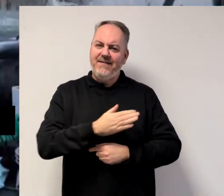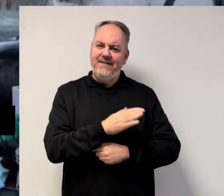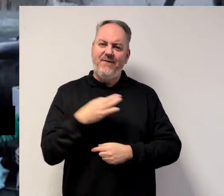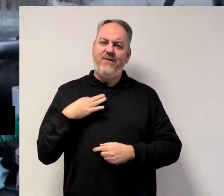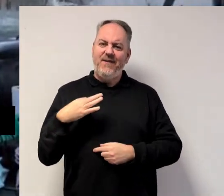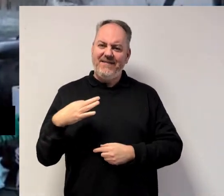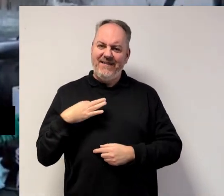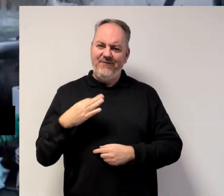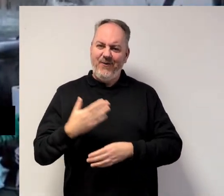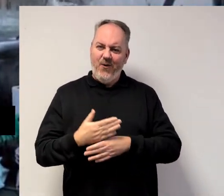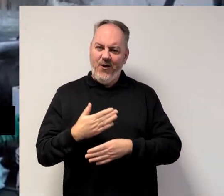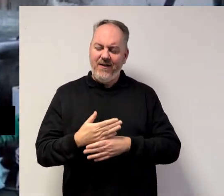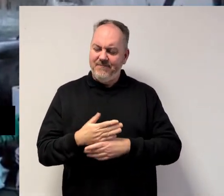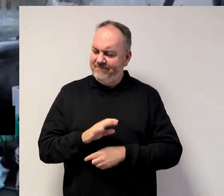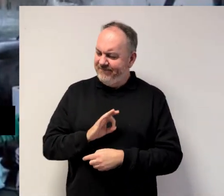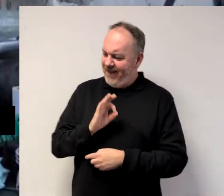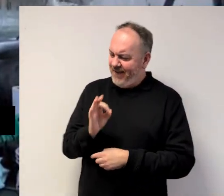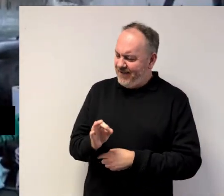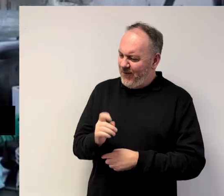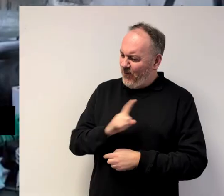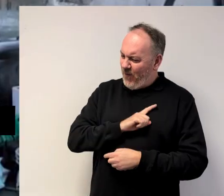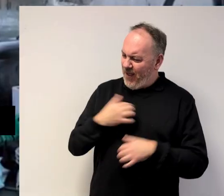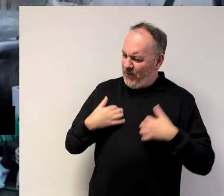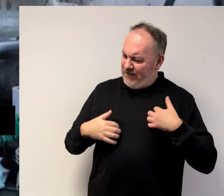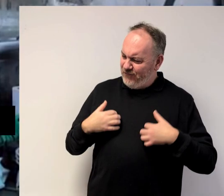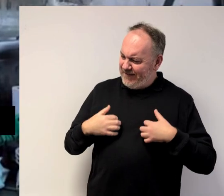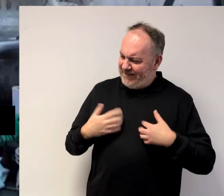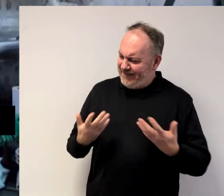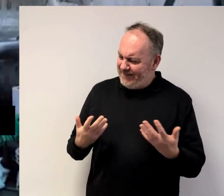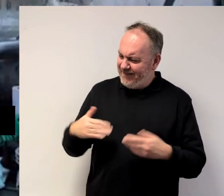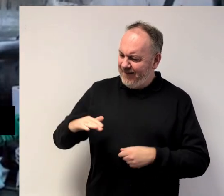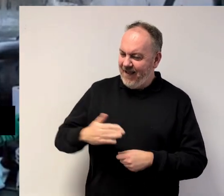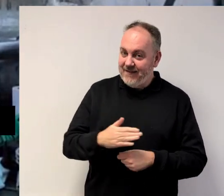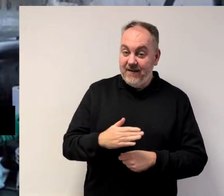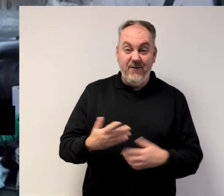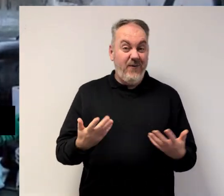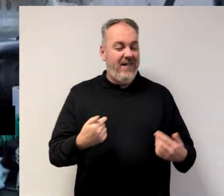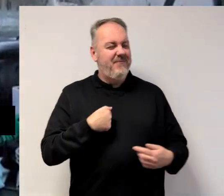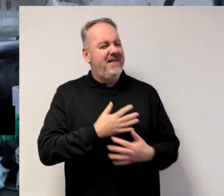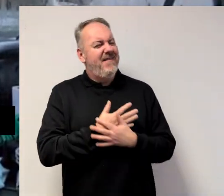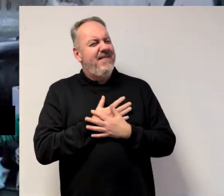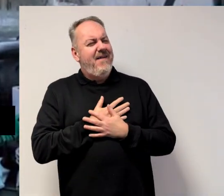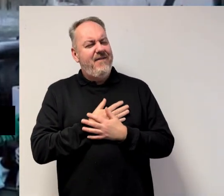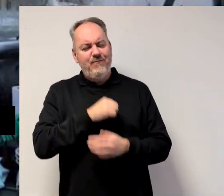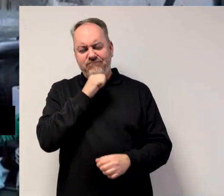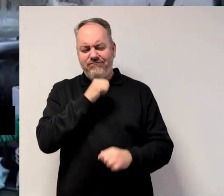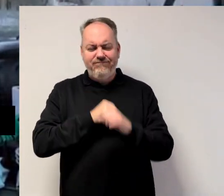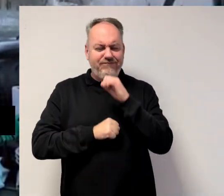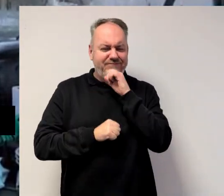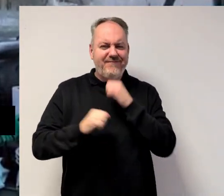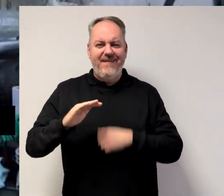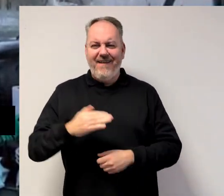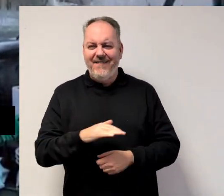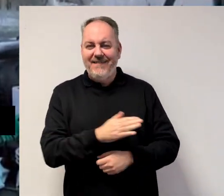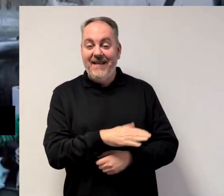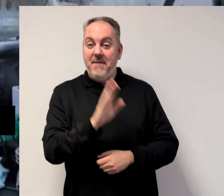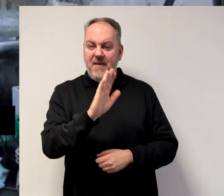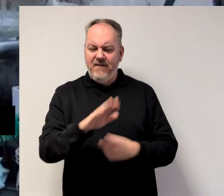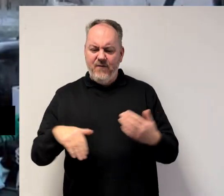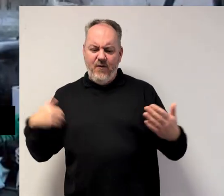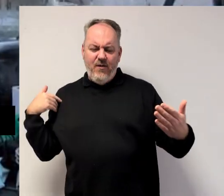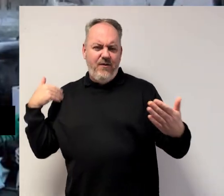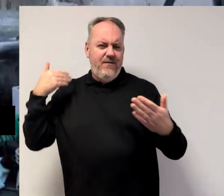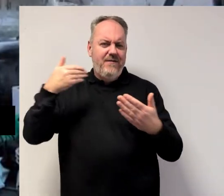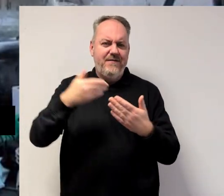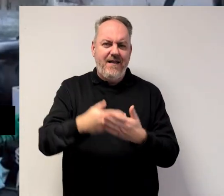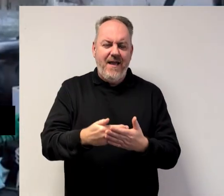I've always been interested in gardening, but over the years there was so many scares. Like